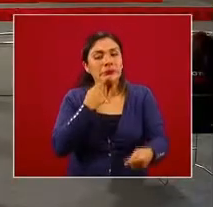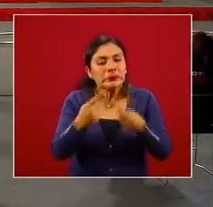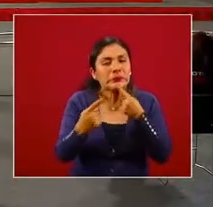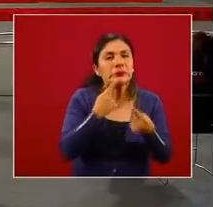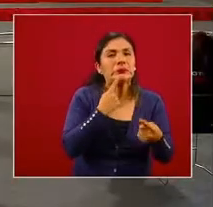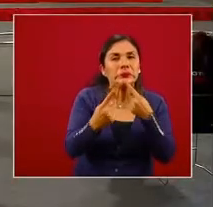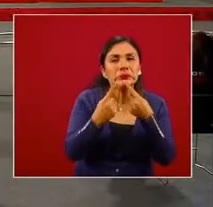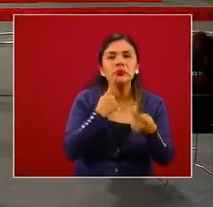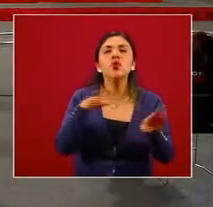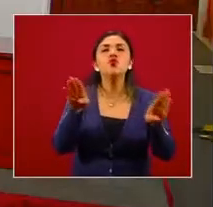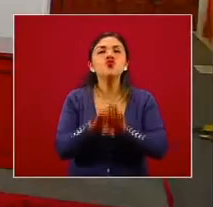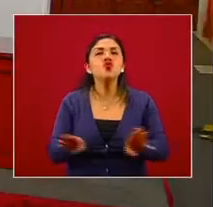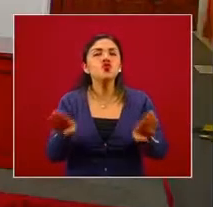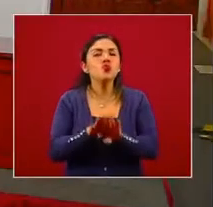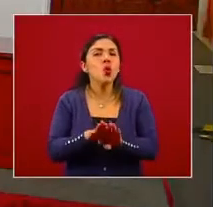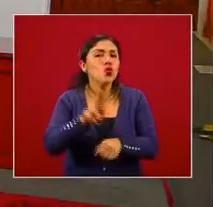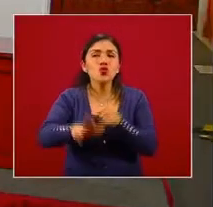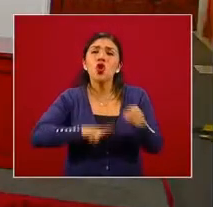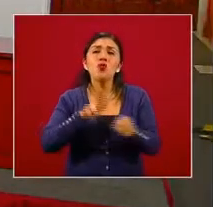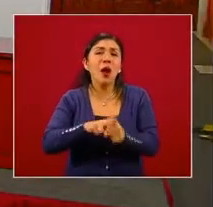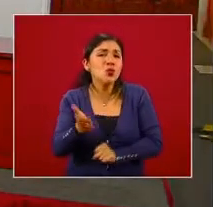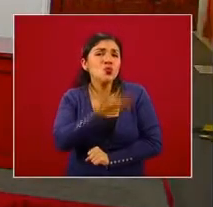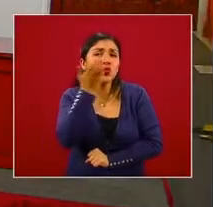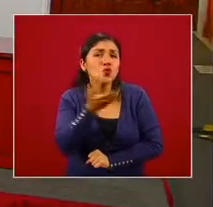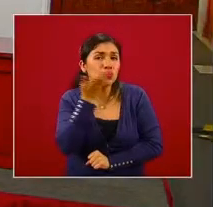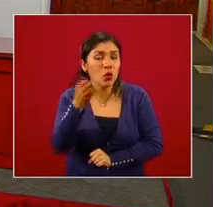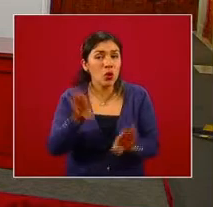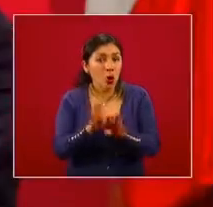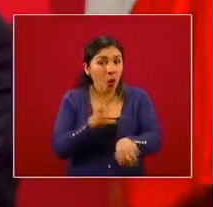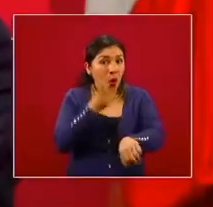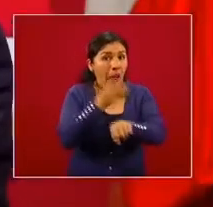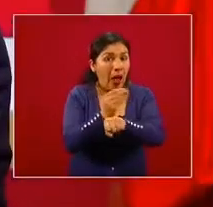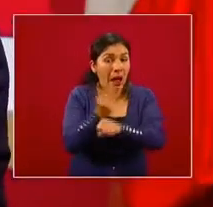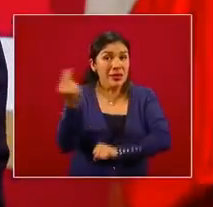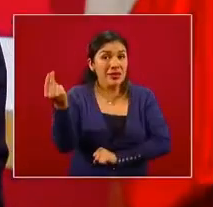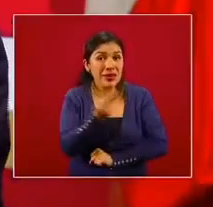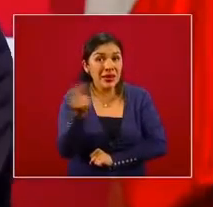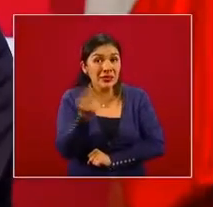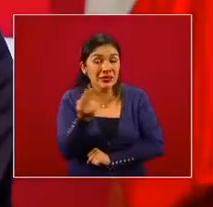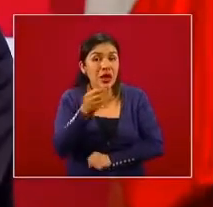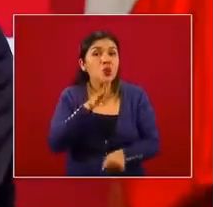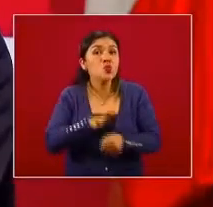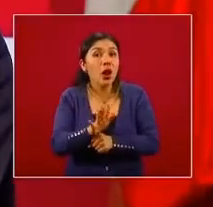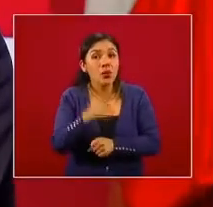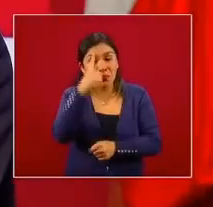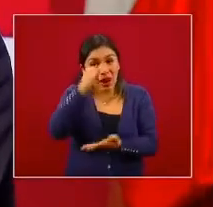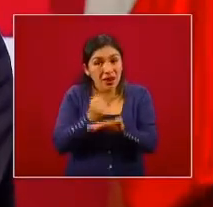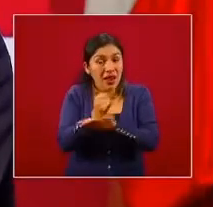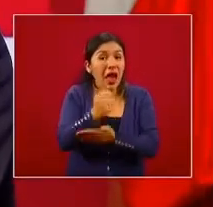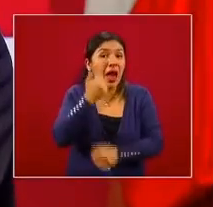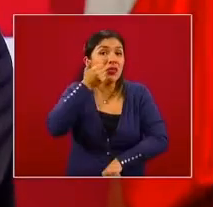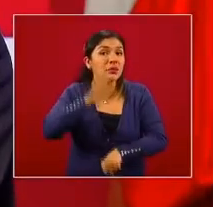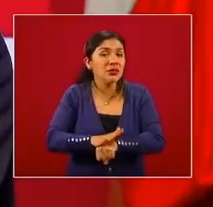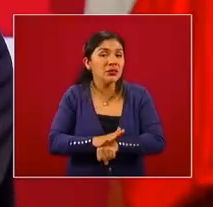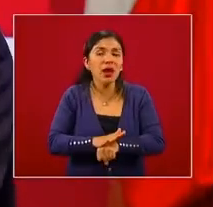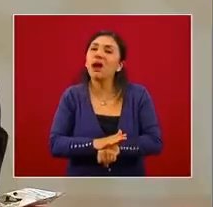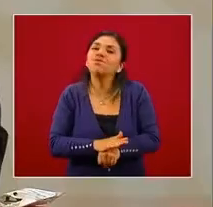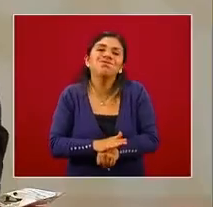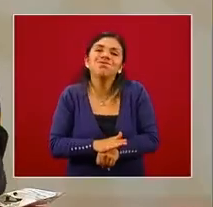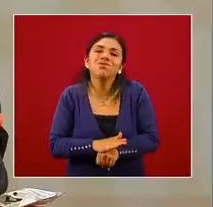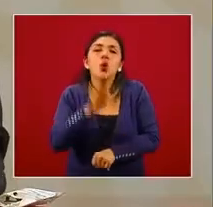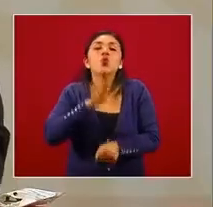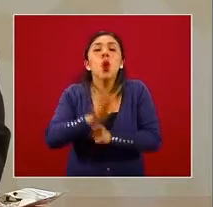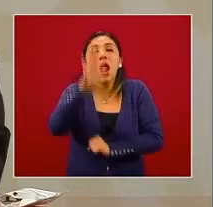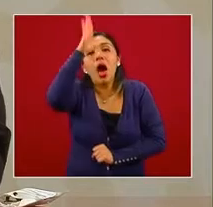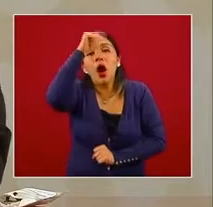about that, to everyone in Mexico. Maybe we're going to be taking some non-conventional approaches to how we're going